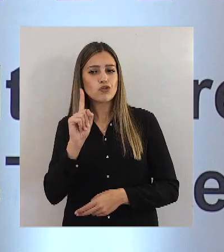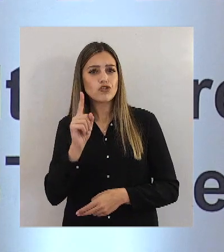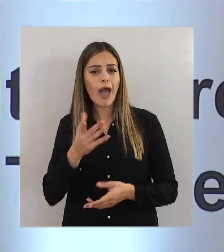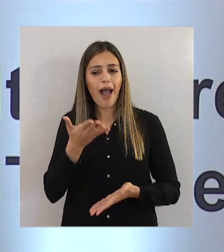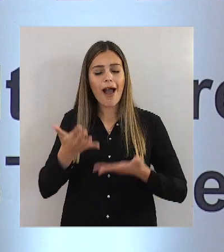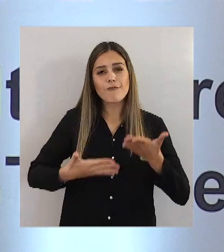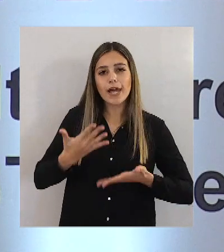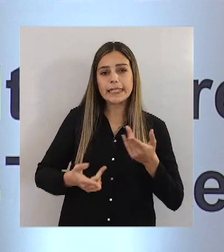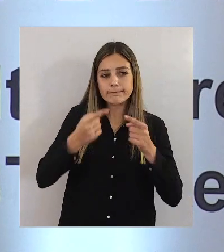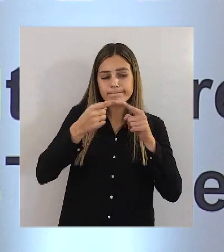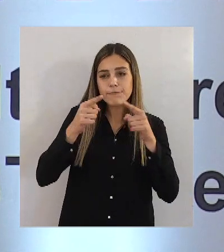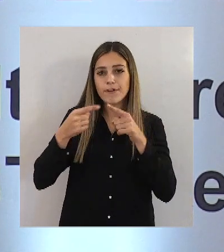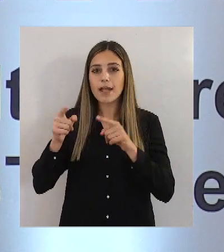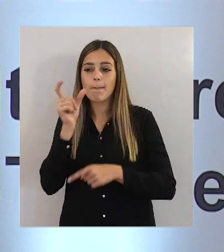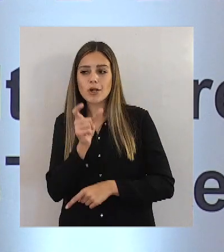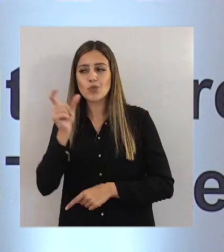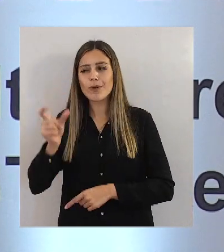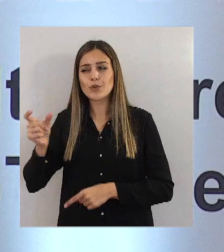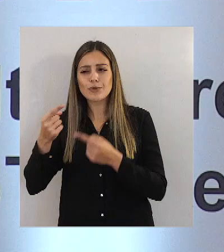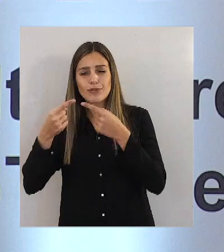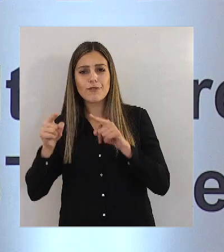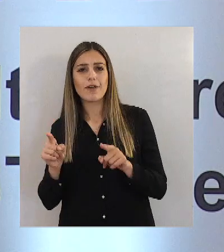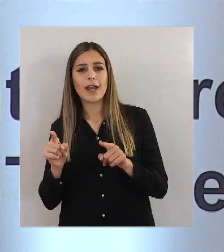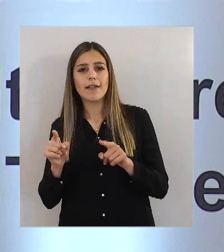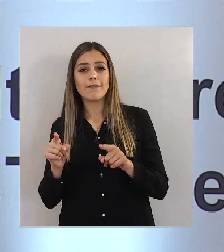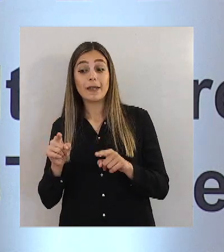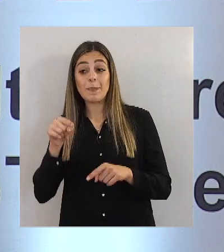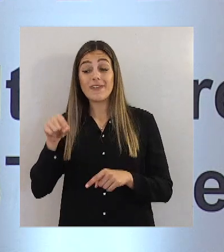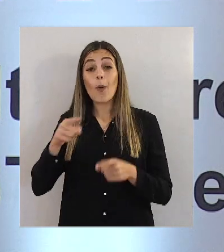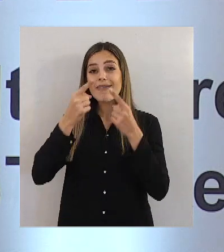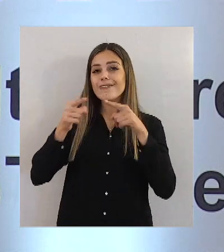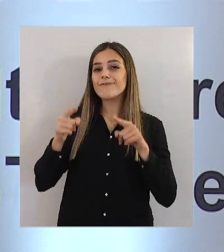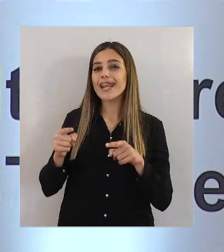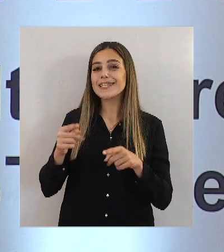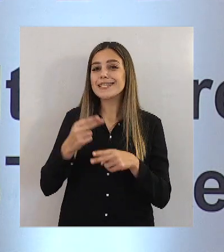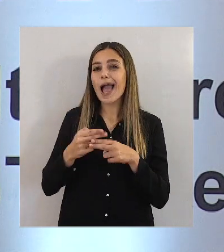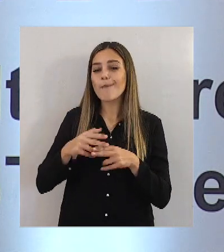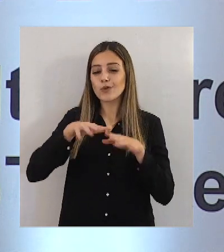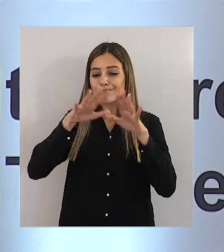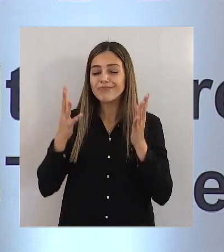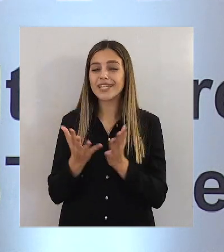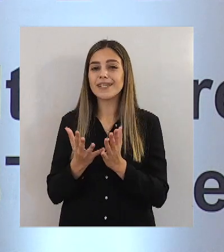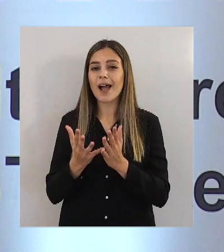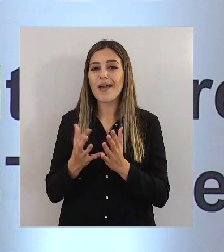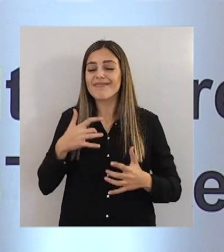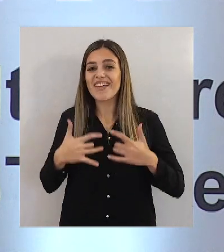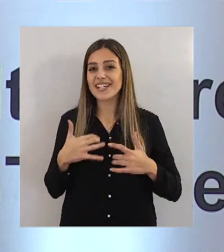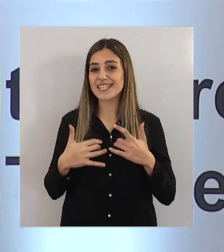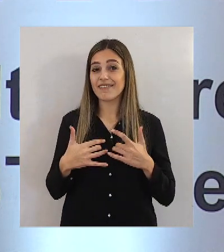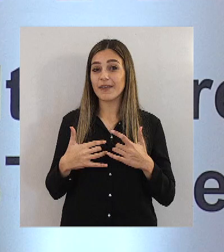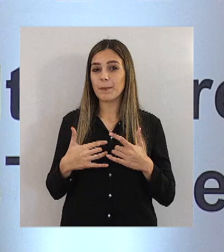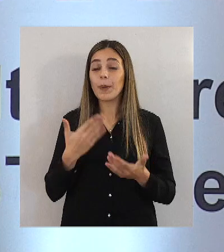that make our society so interesting, so colorful, so diverse. We can only achieve